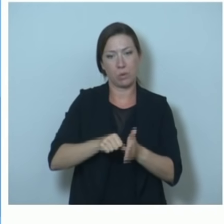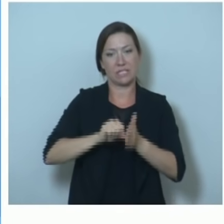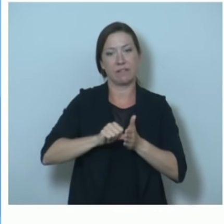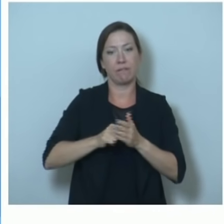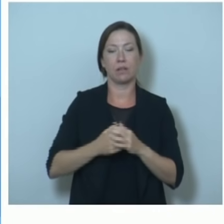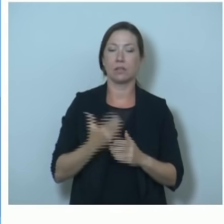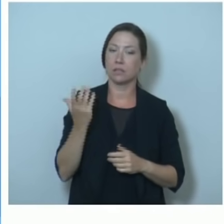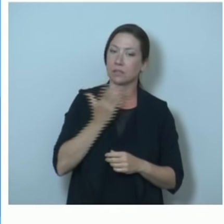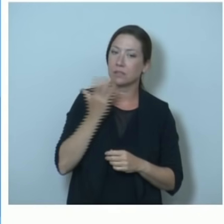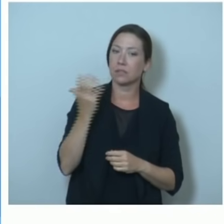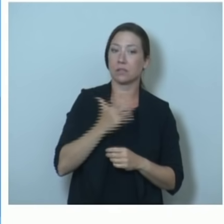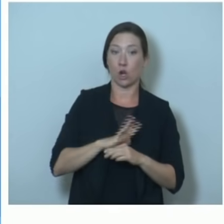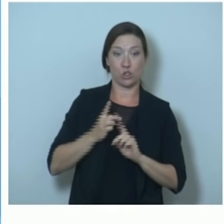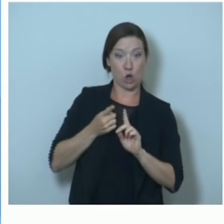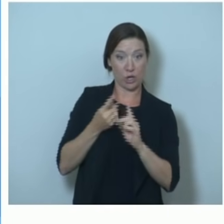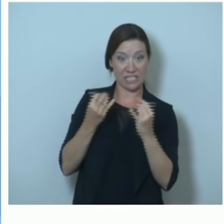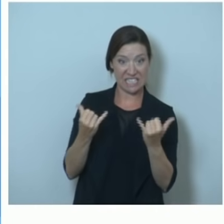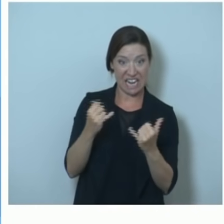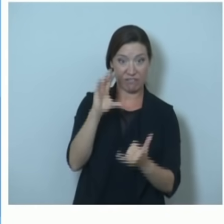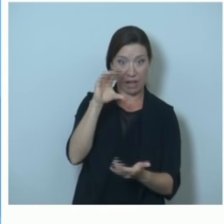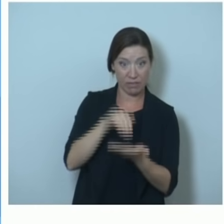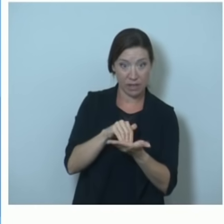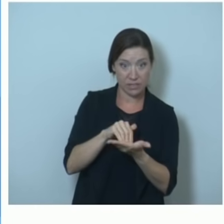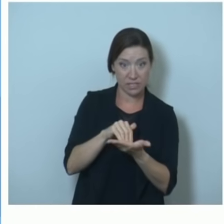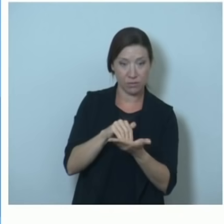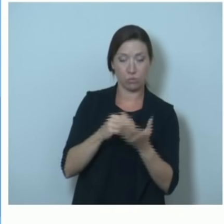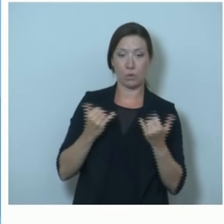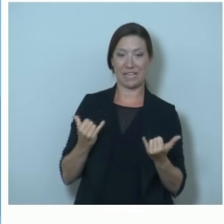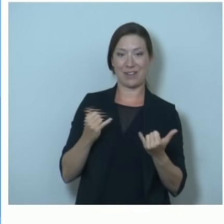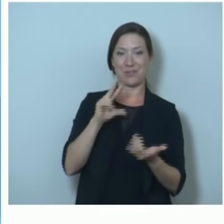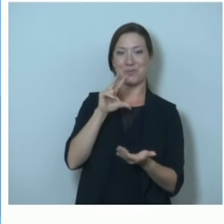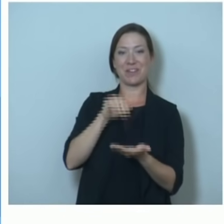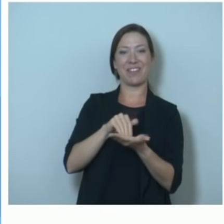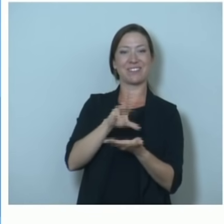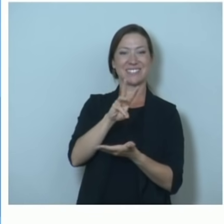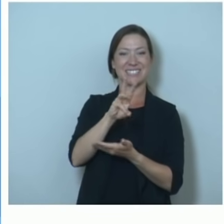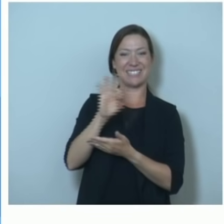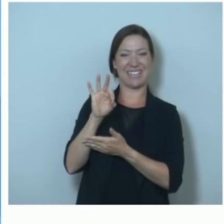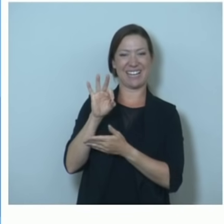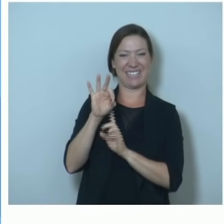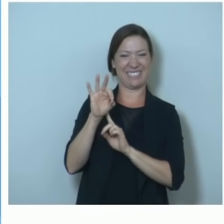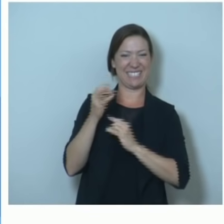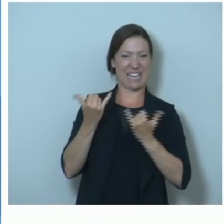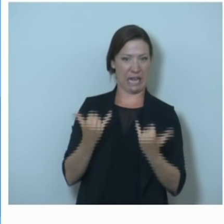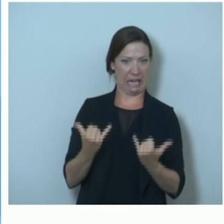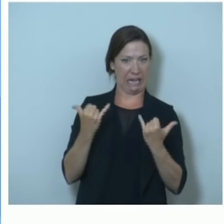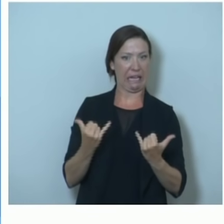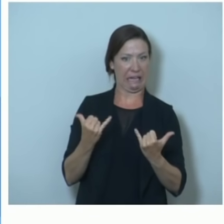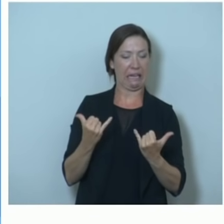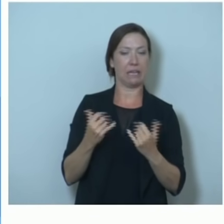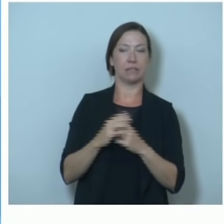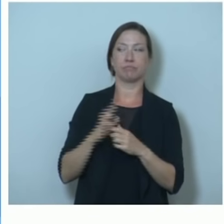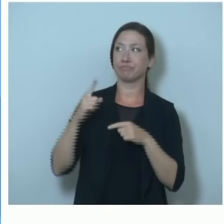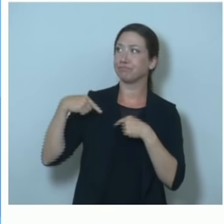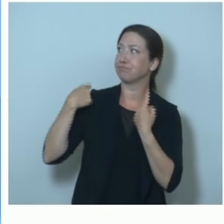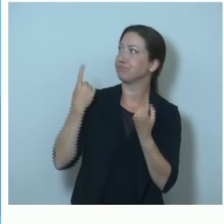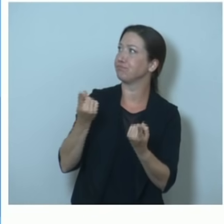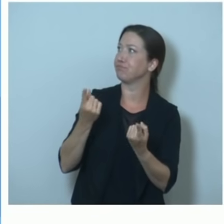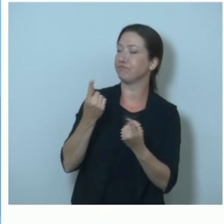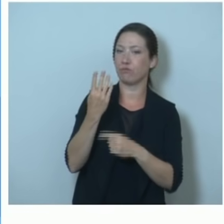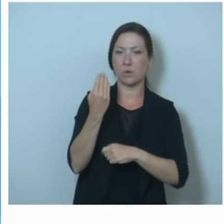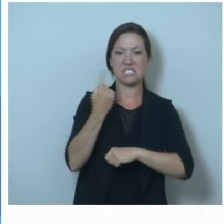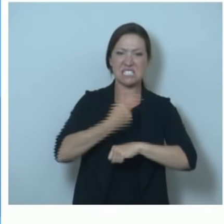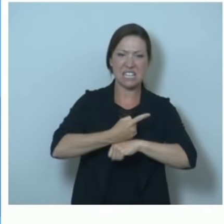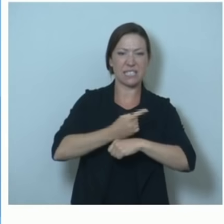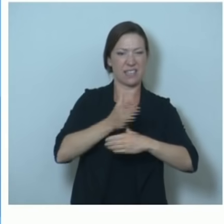a day. We're at 3,069 as of today, averaged over the past 14 days.